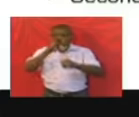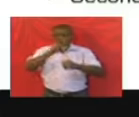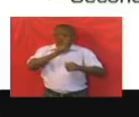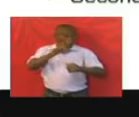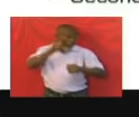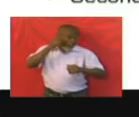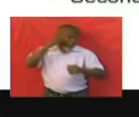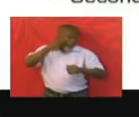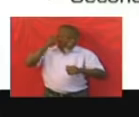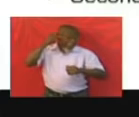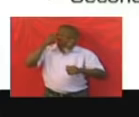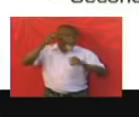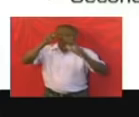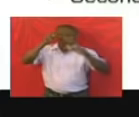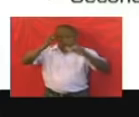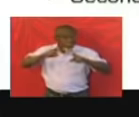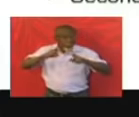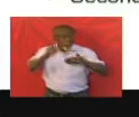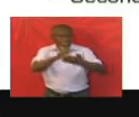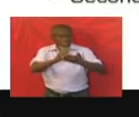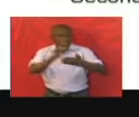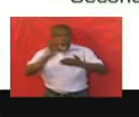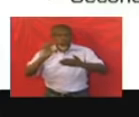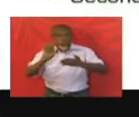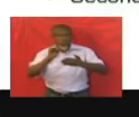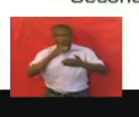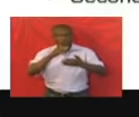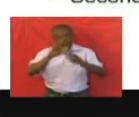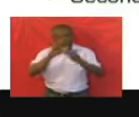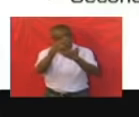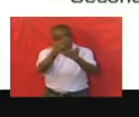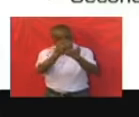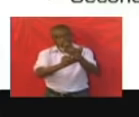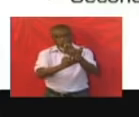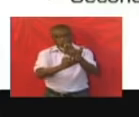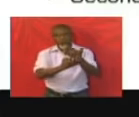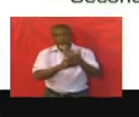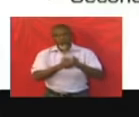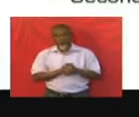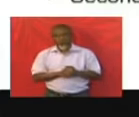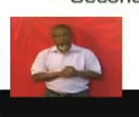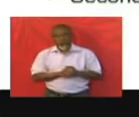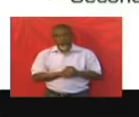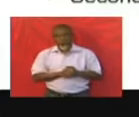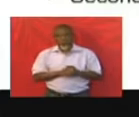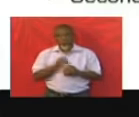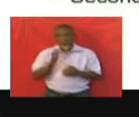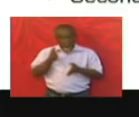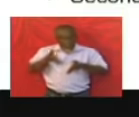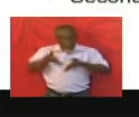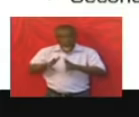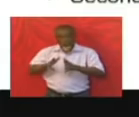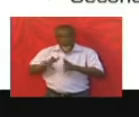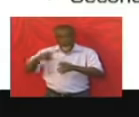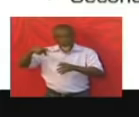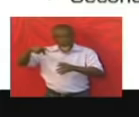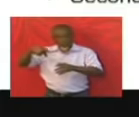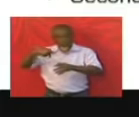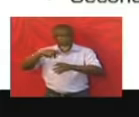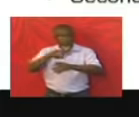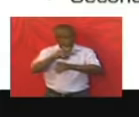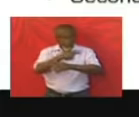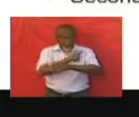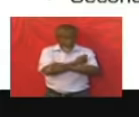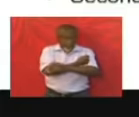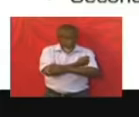18 years of age when they give birth. These persons are allowed to have Pfizer. And there's another exception. If you had the first